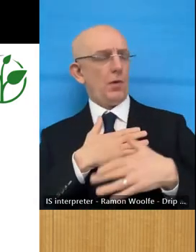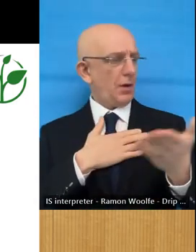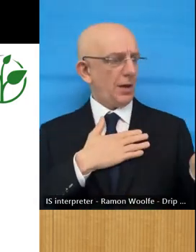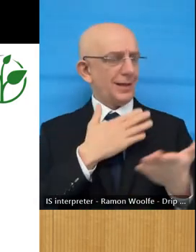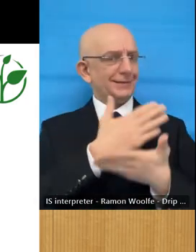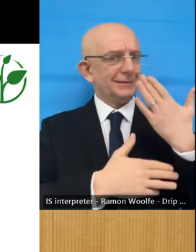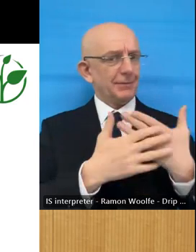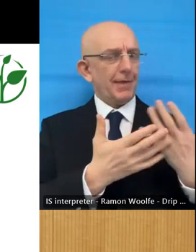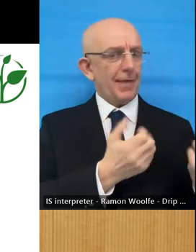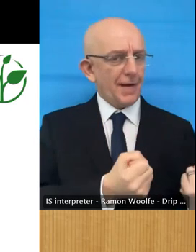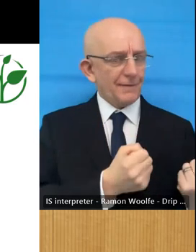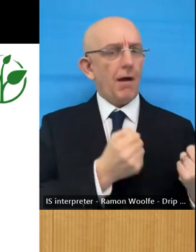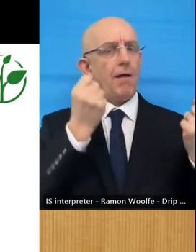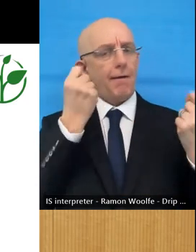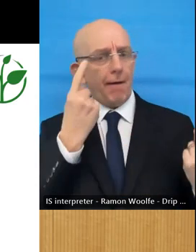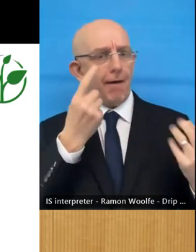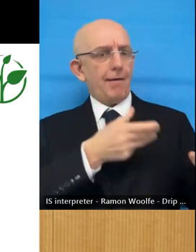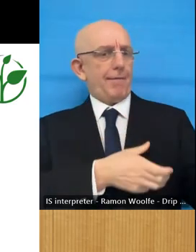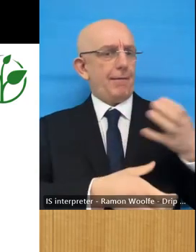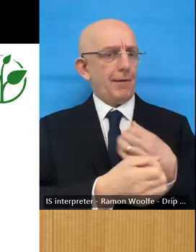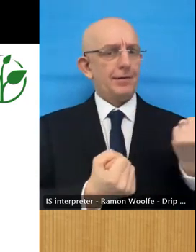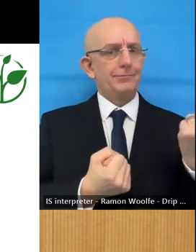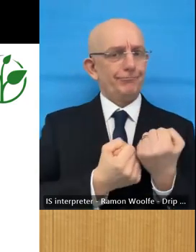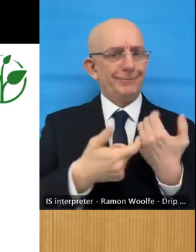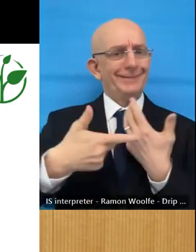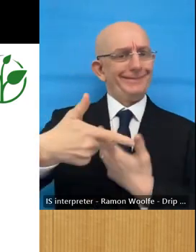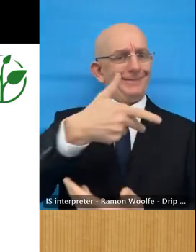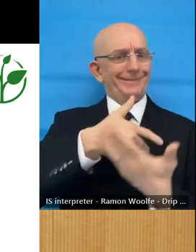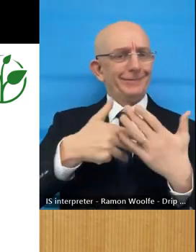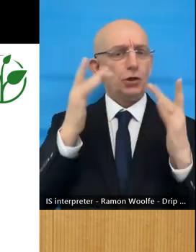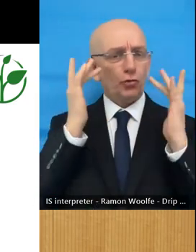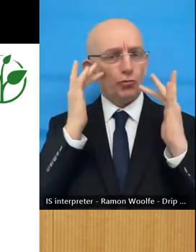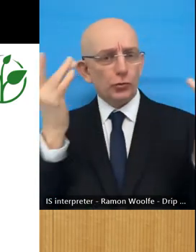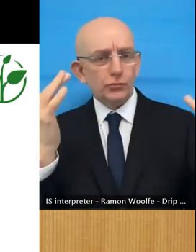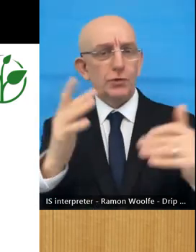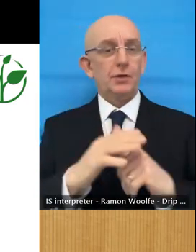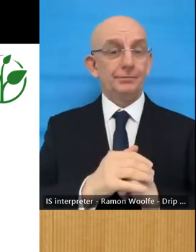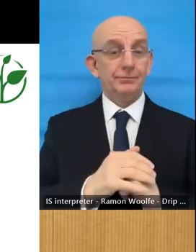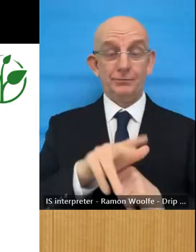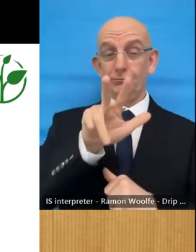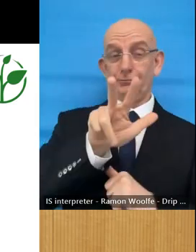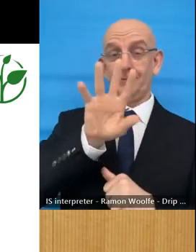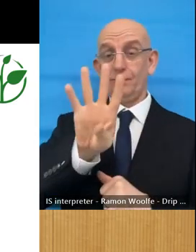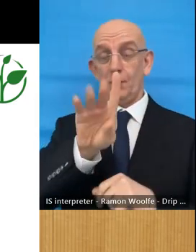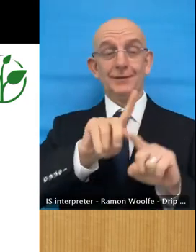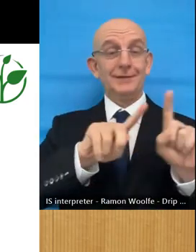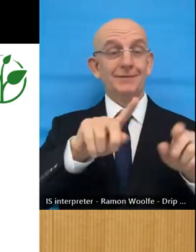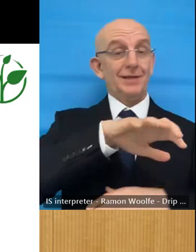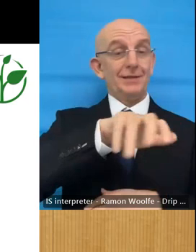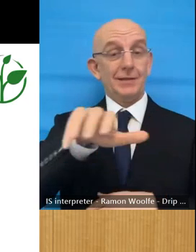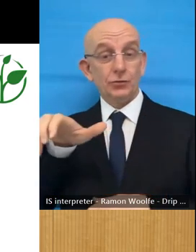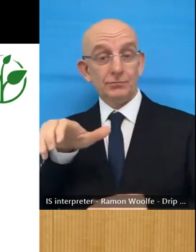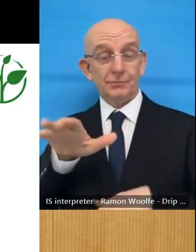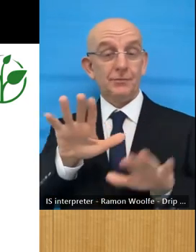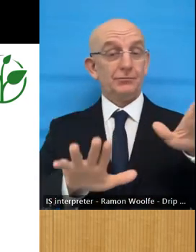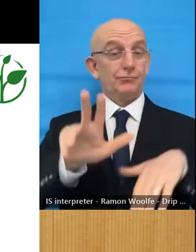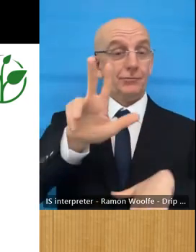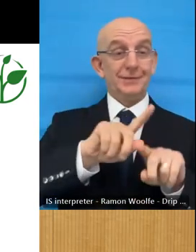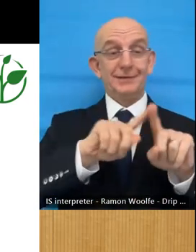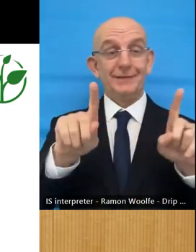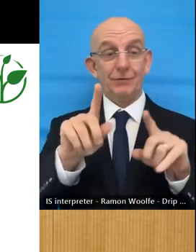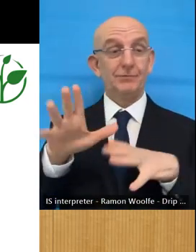is just one aspect of our extremely diverse school community. We all live and learn together by